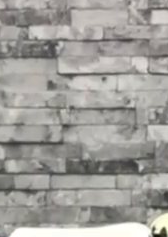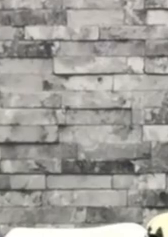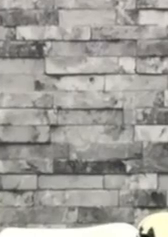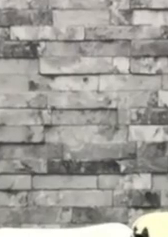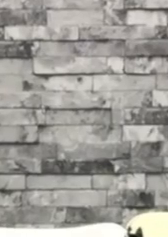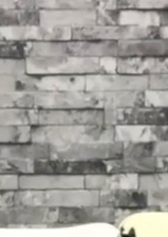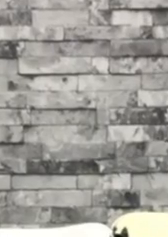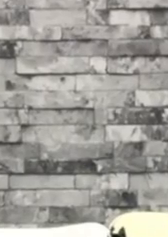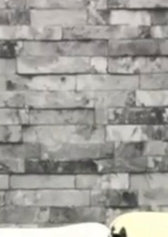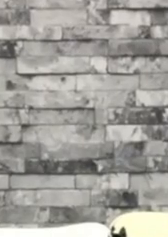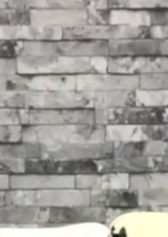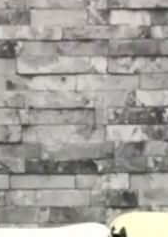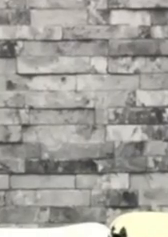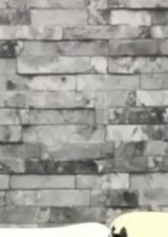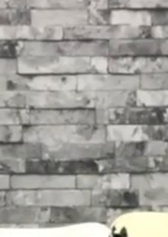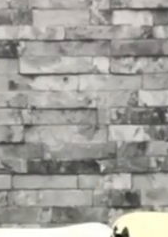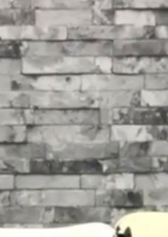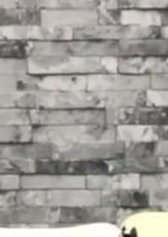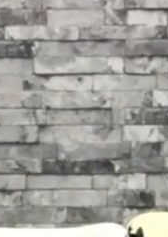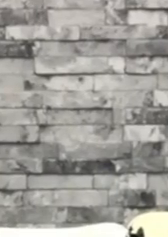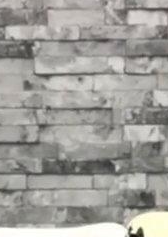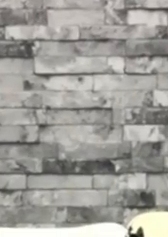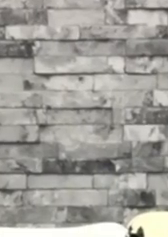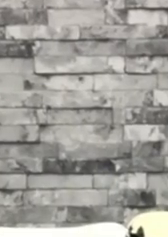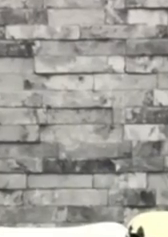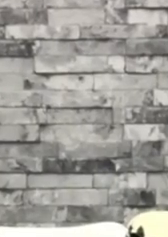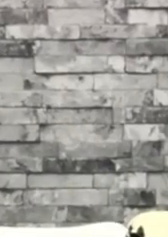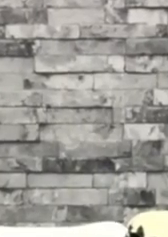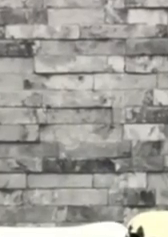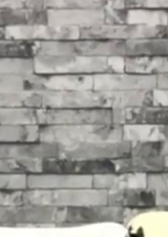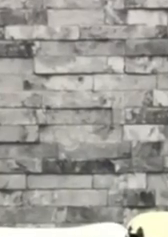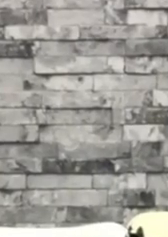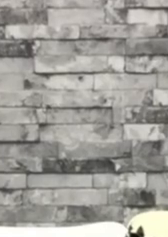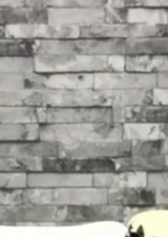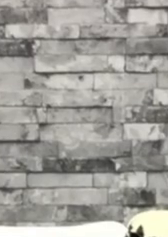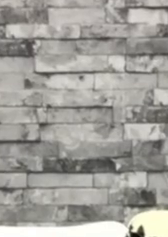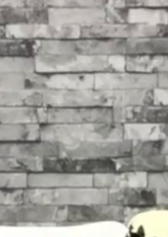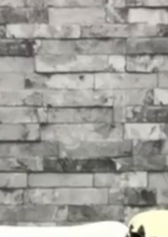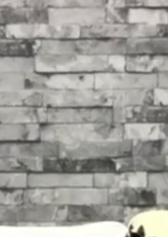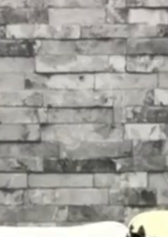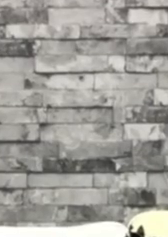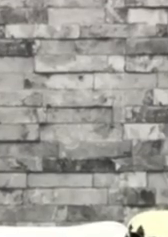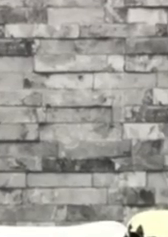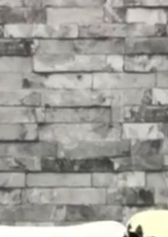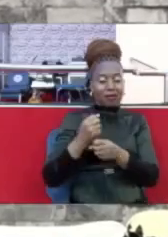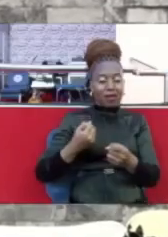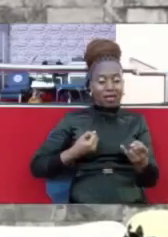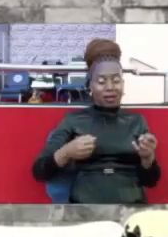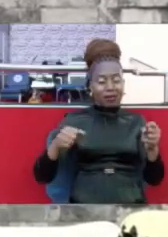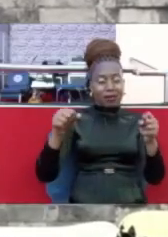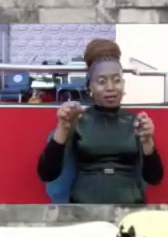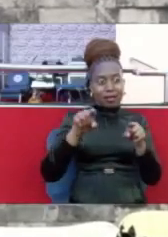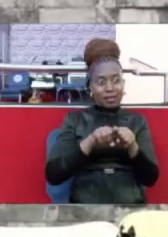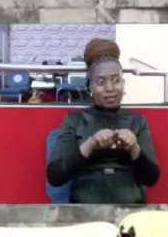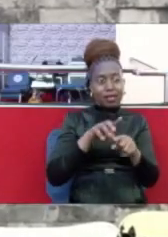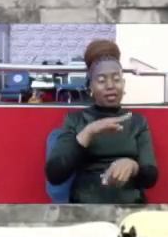This disease, sepsis, took my sister. Ugonjwa ukamchukua dada yangu. She was my baby sister. Alikuwa